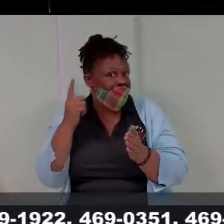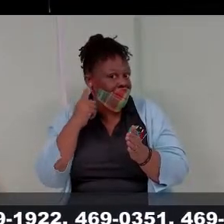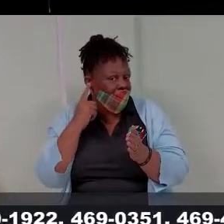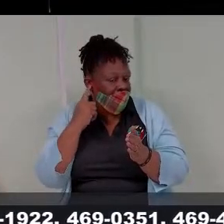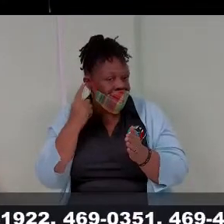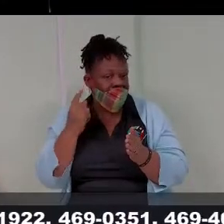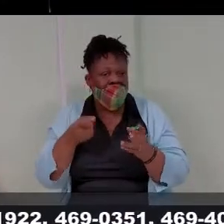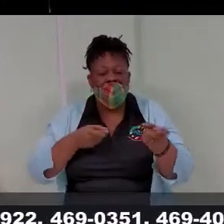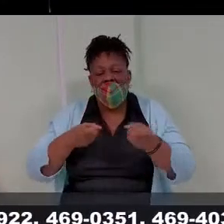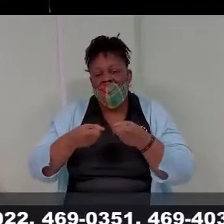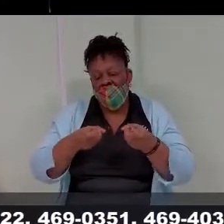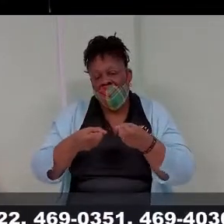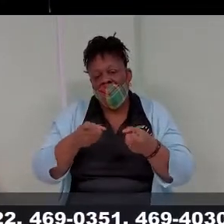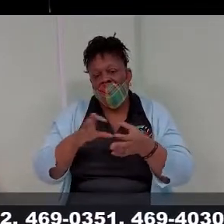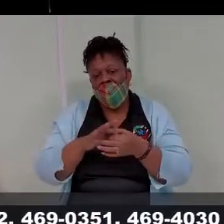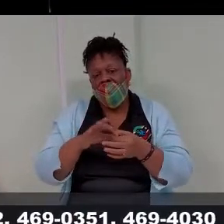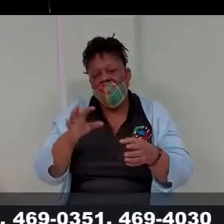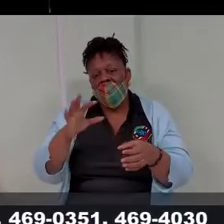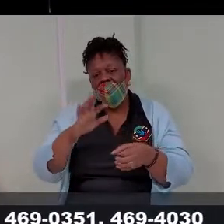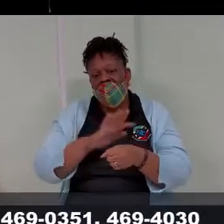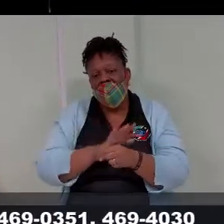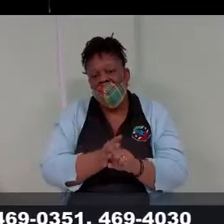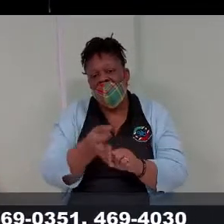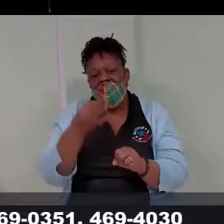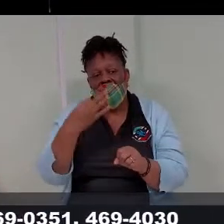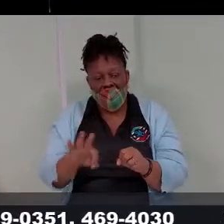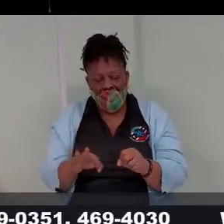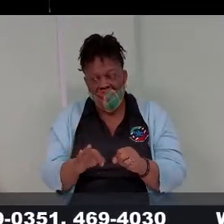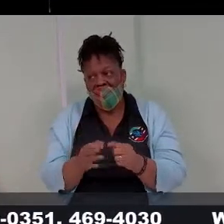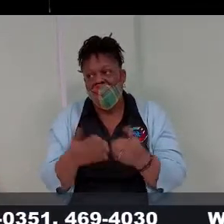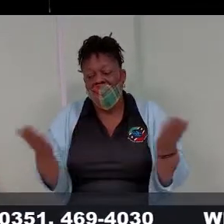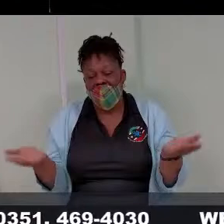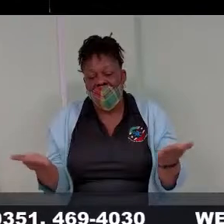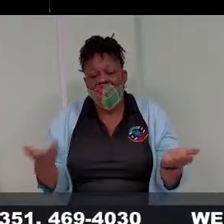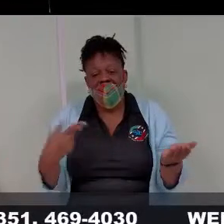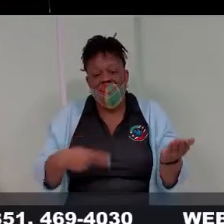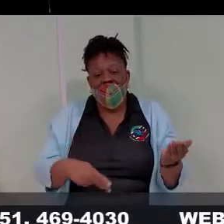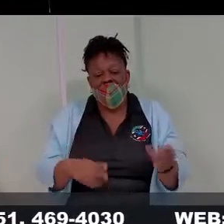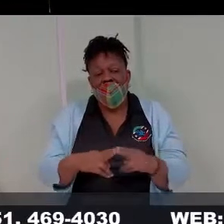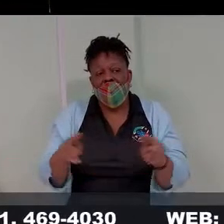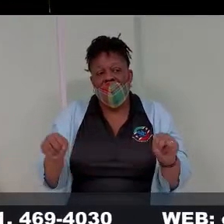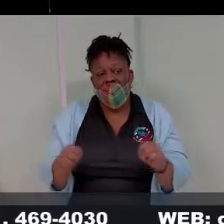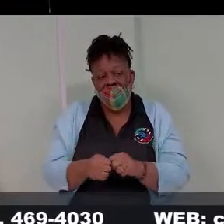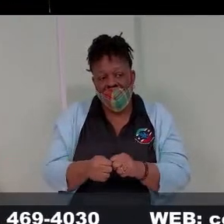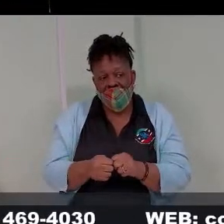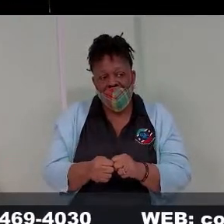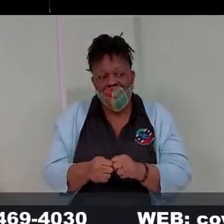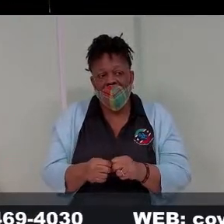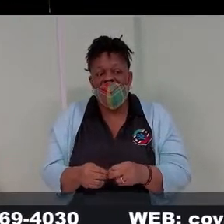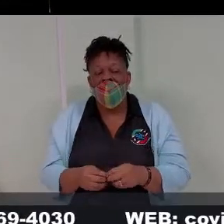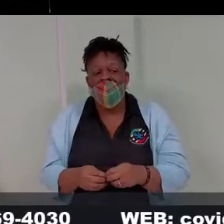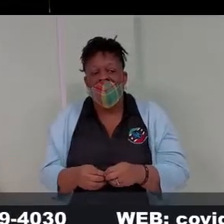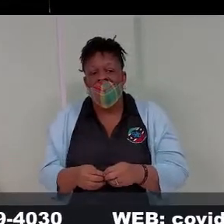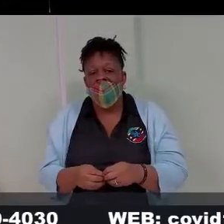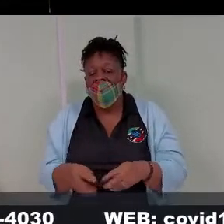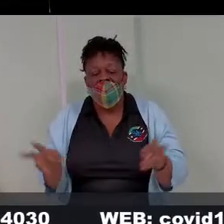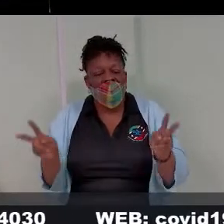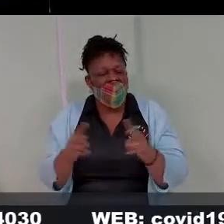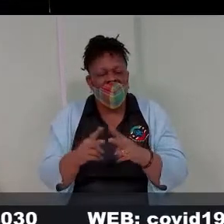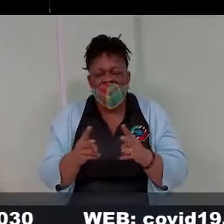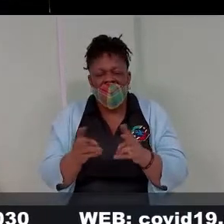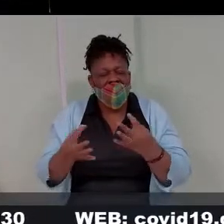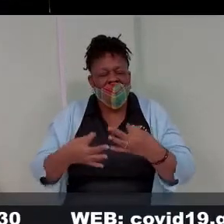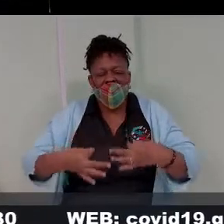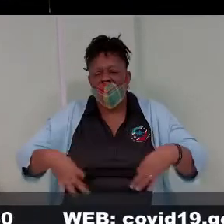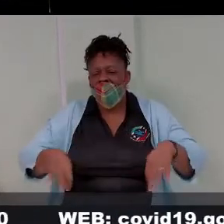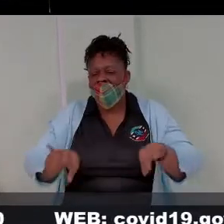the management of the COVID-19 pandemic here in the Federation of St. Kitts and Nevis. It is extremely